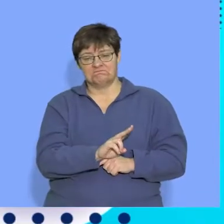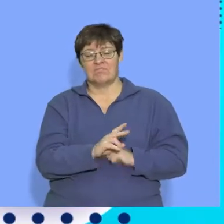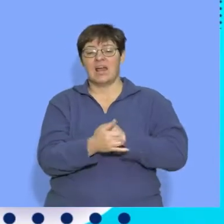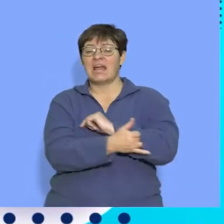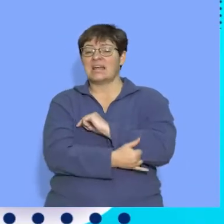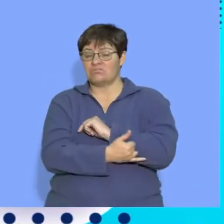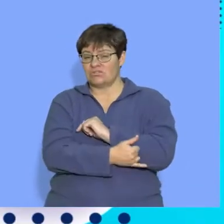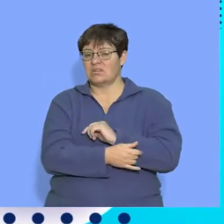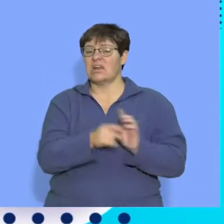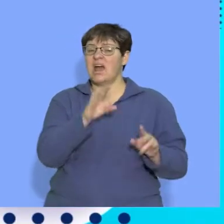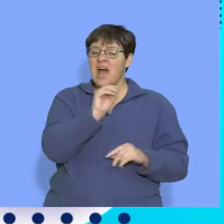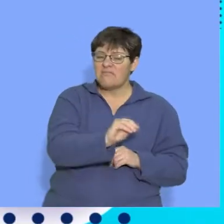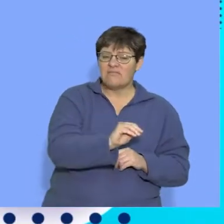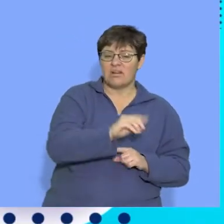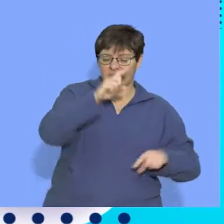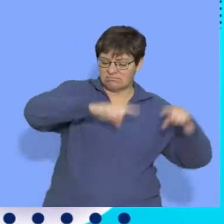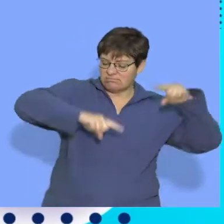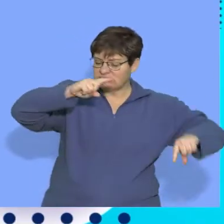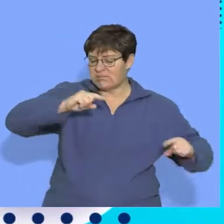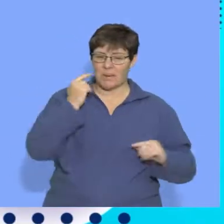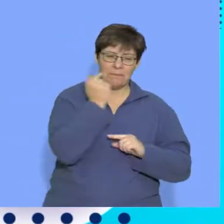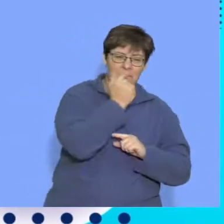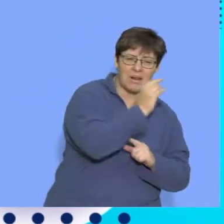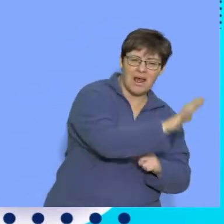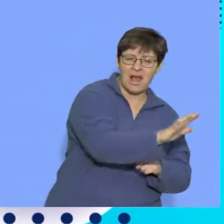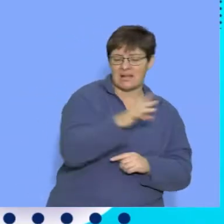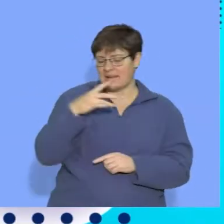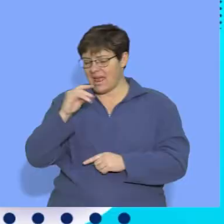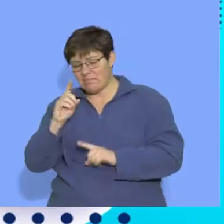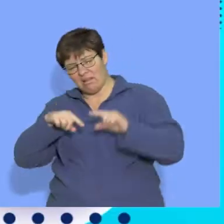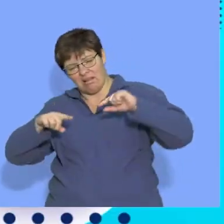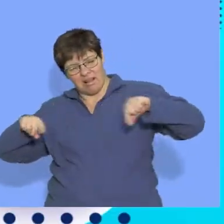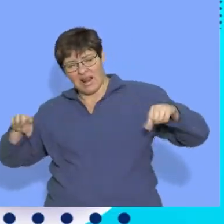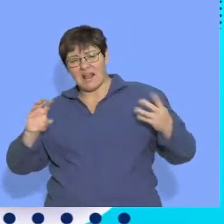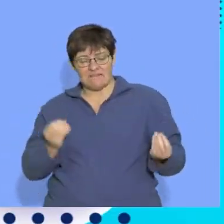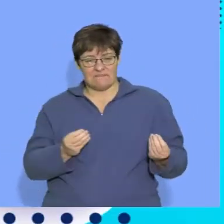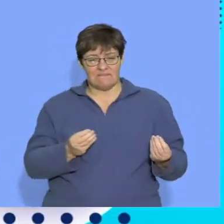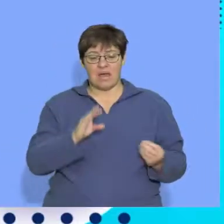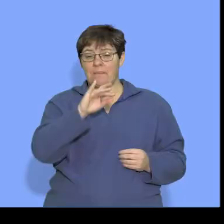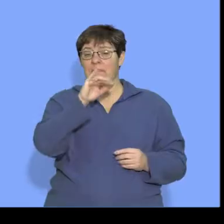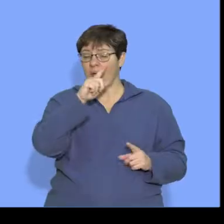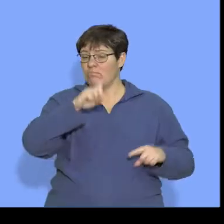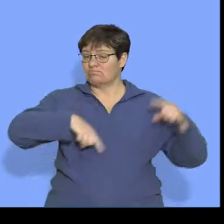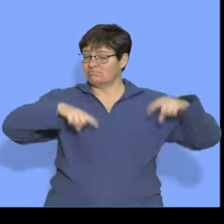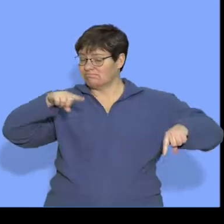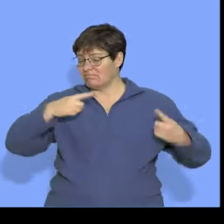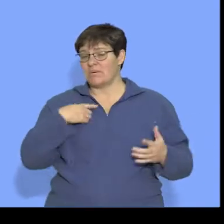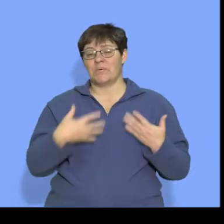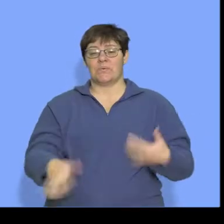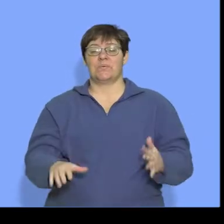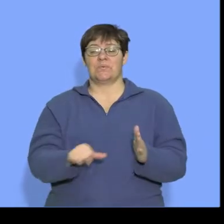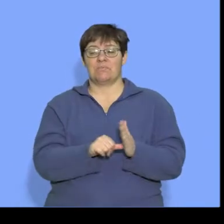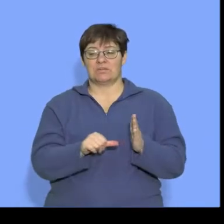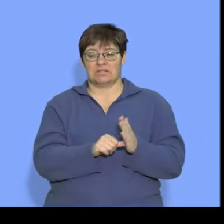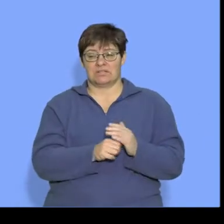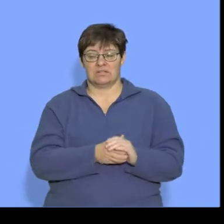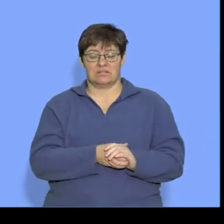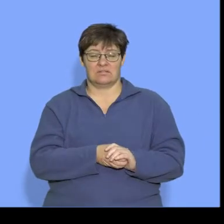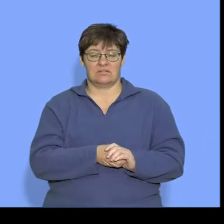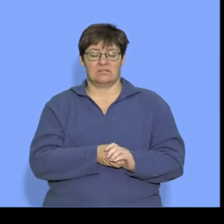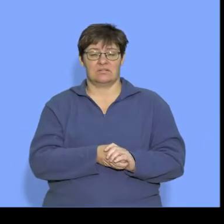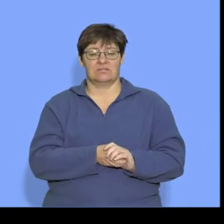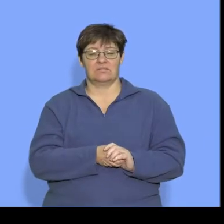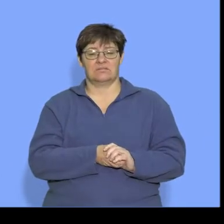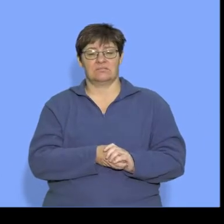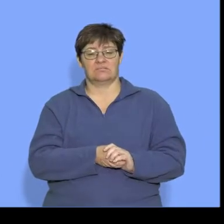is diverse in both plant and animals, and the concept of biodiversity is important. And what the impact that humans have